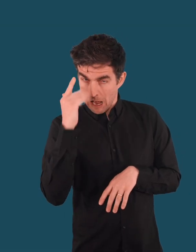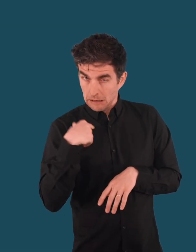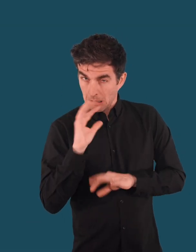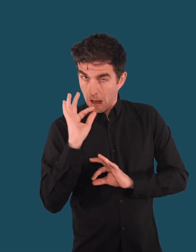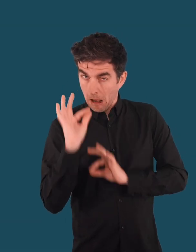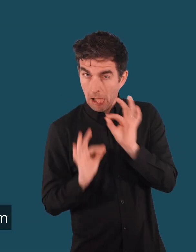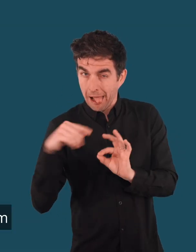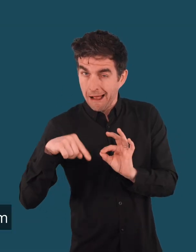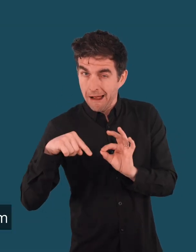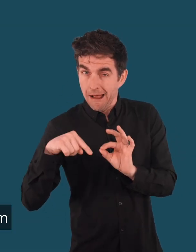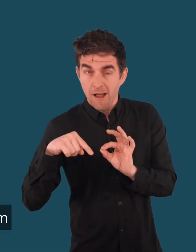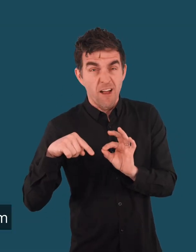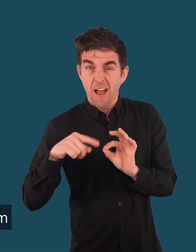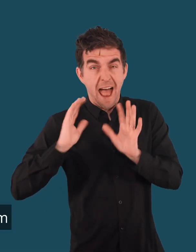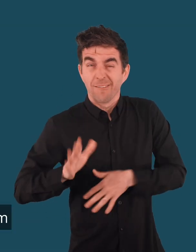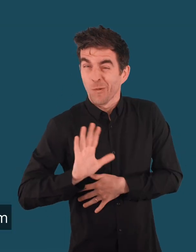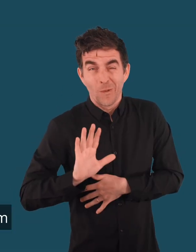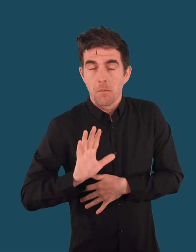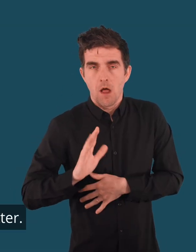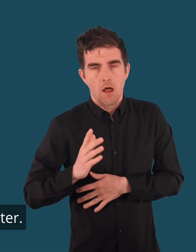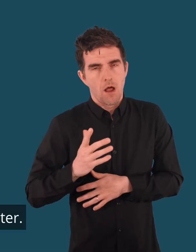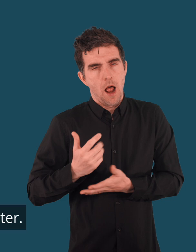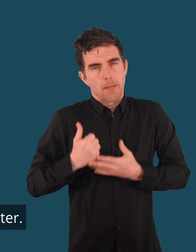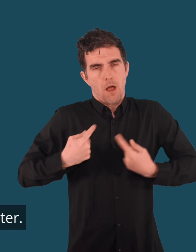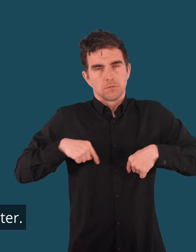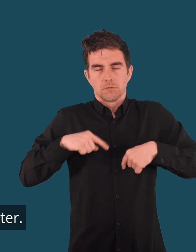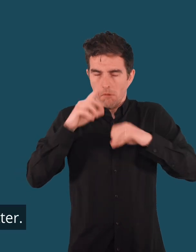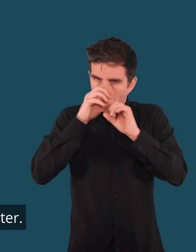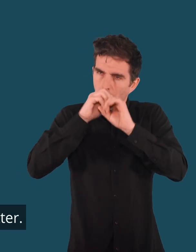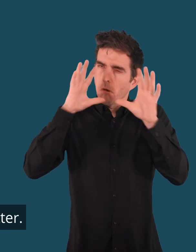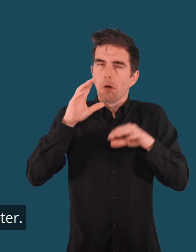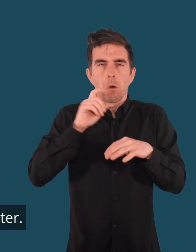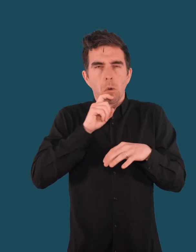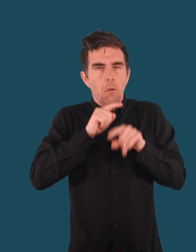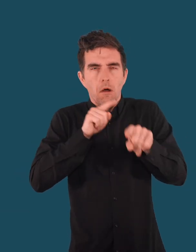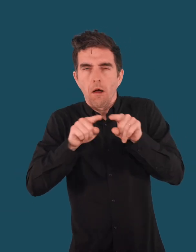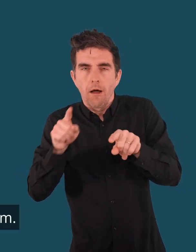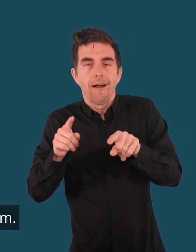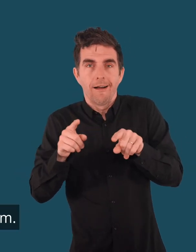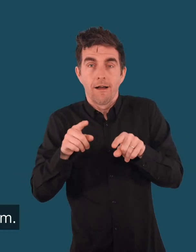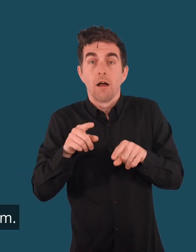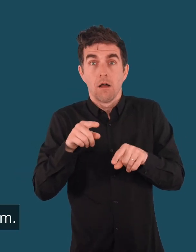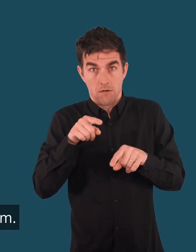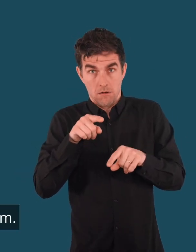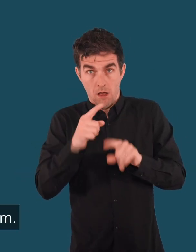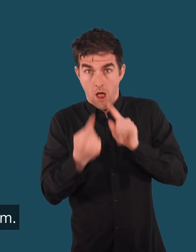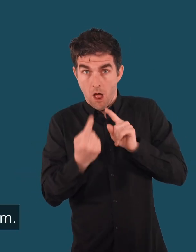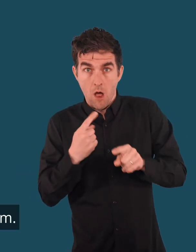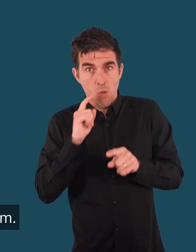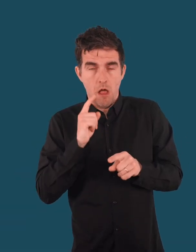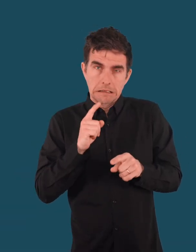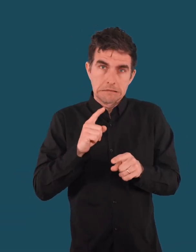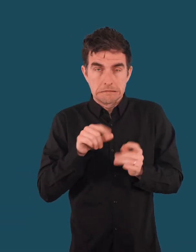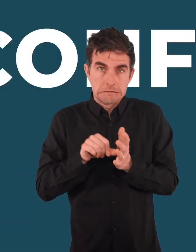do this, but it helps the Universal Credit team understand our customers' needs better. Your answers will not affect your